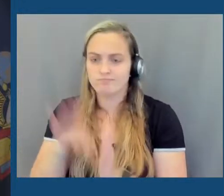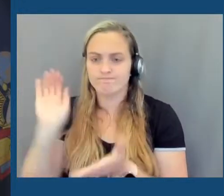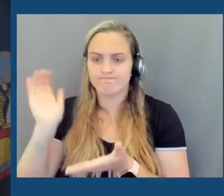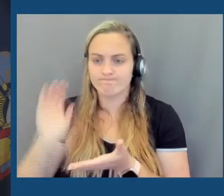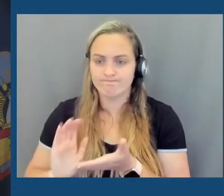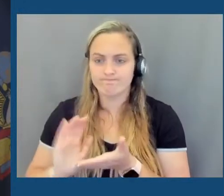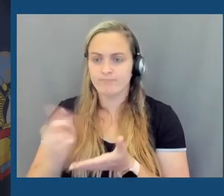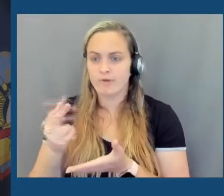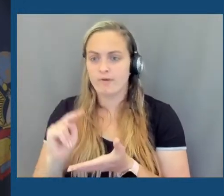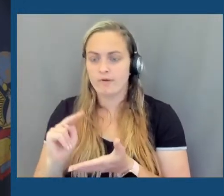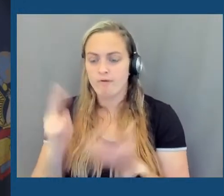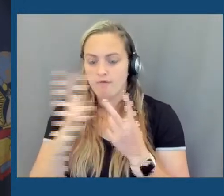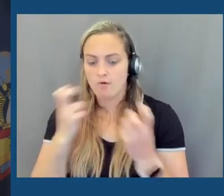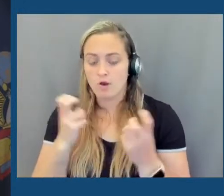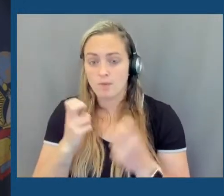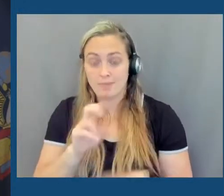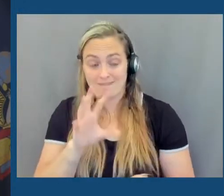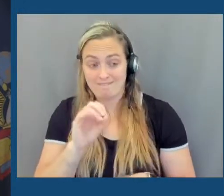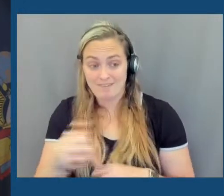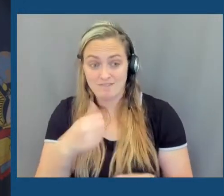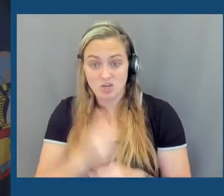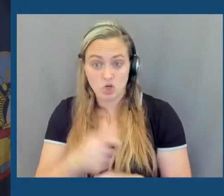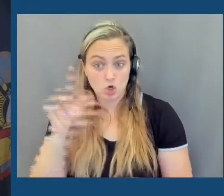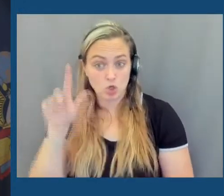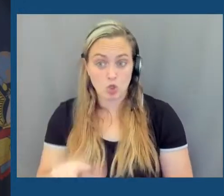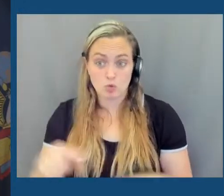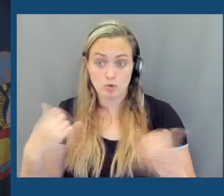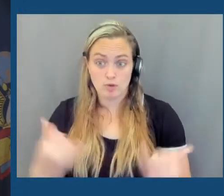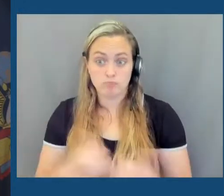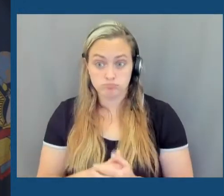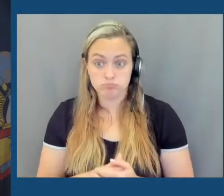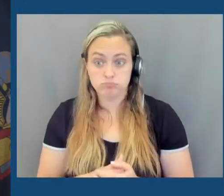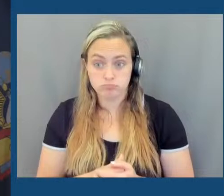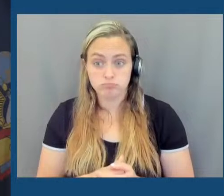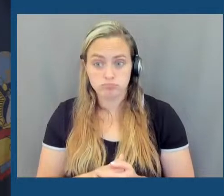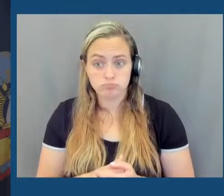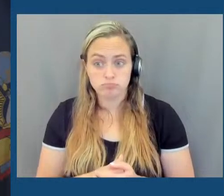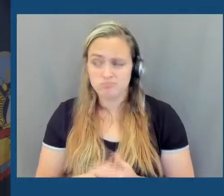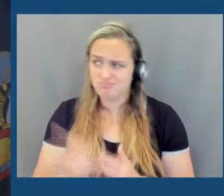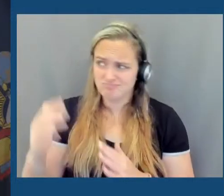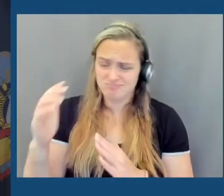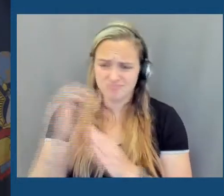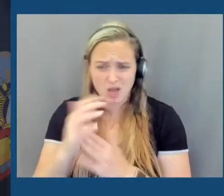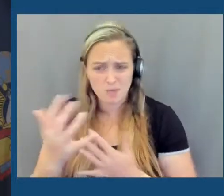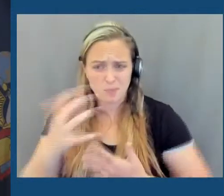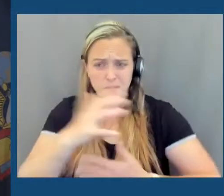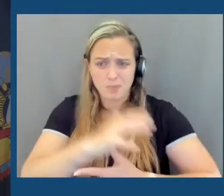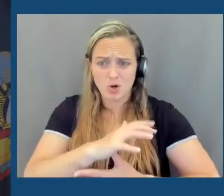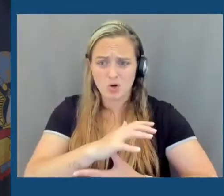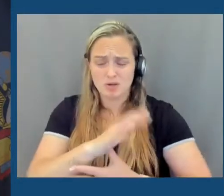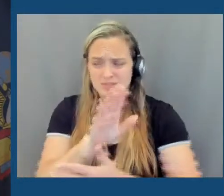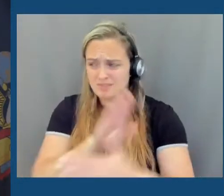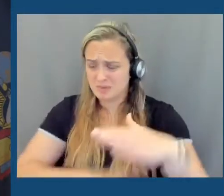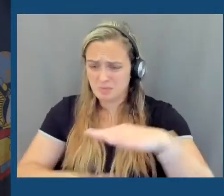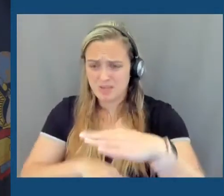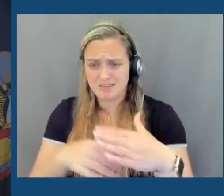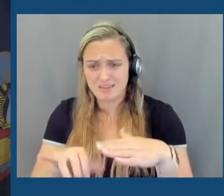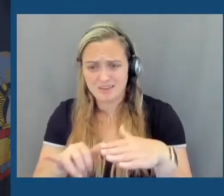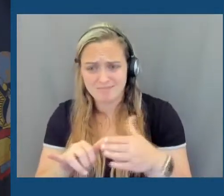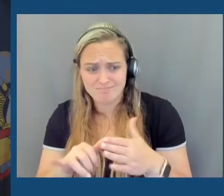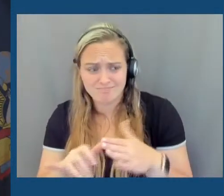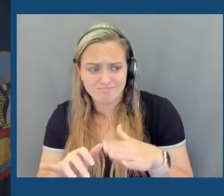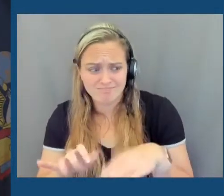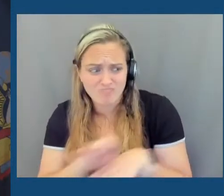approaching 50-year lows. It's our top priority. It's the fundamental function of government, keeping